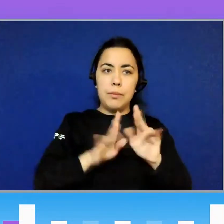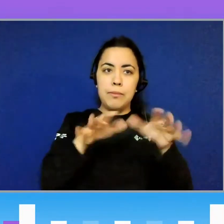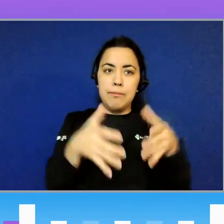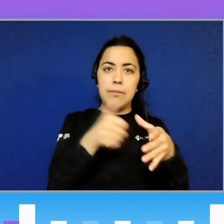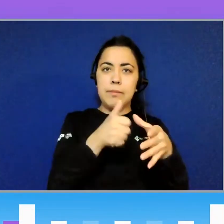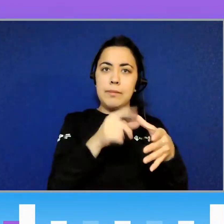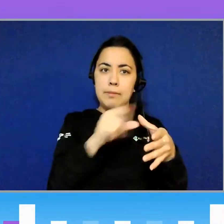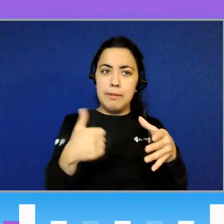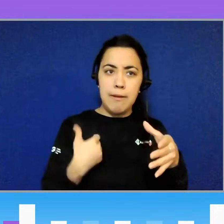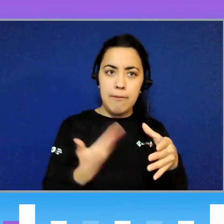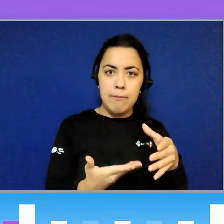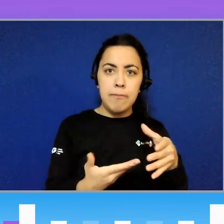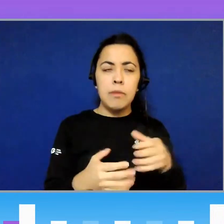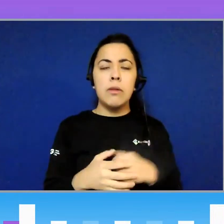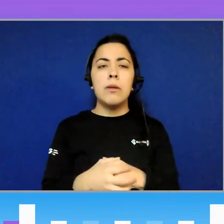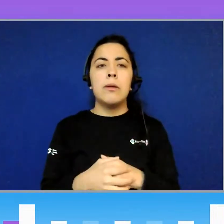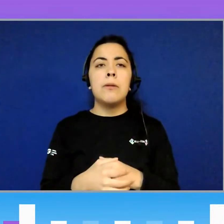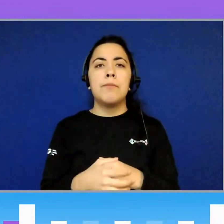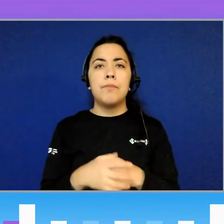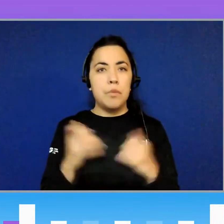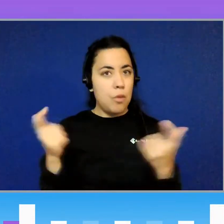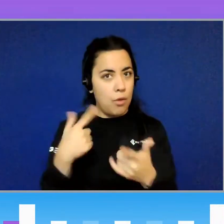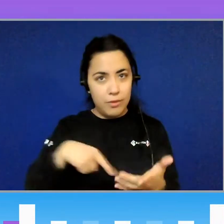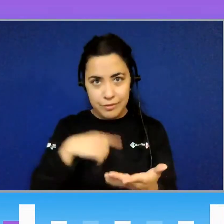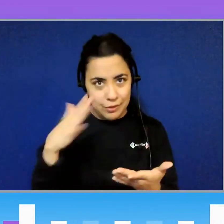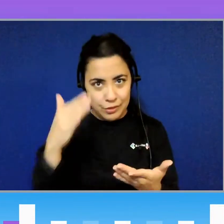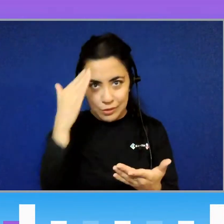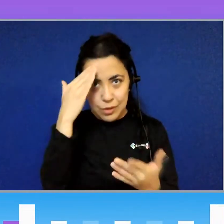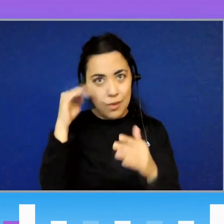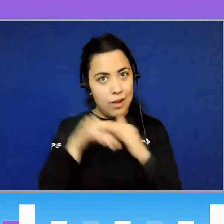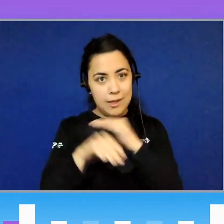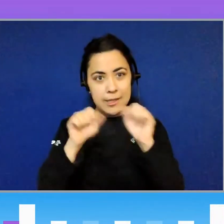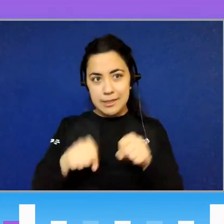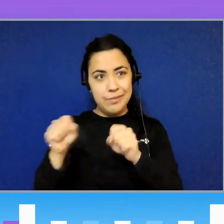you all know, accessibility is one of the